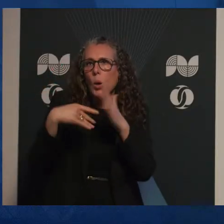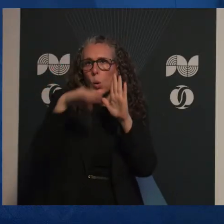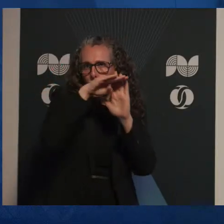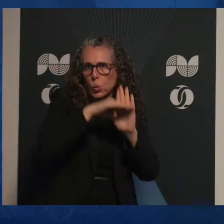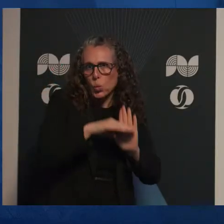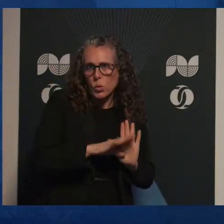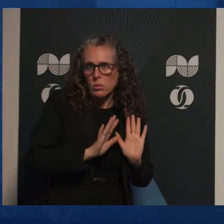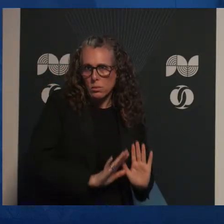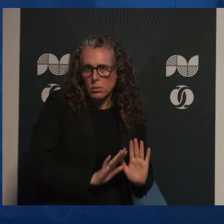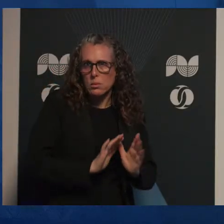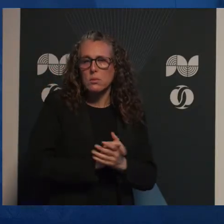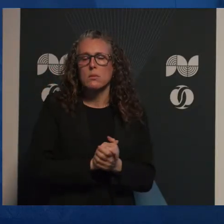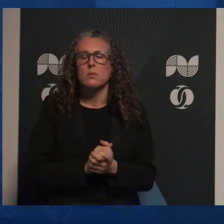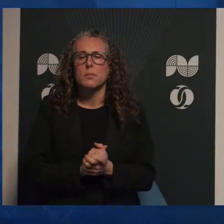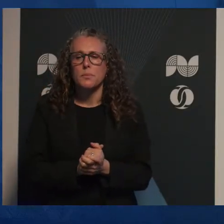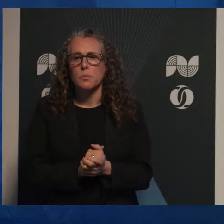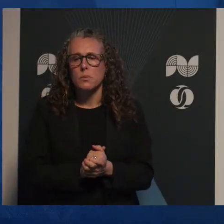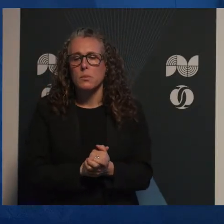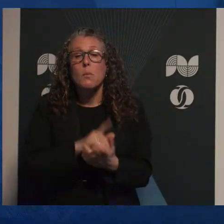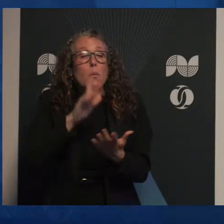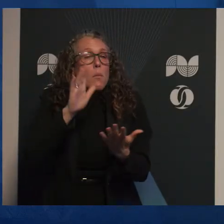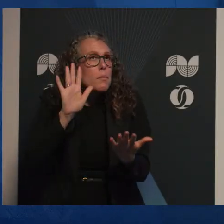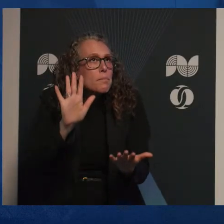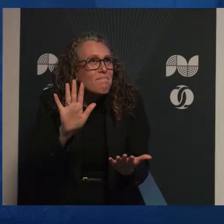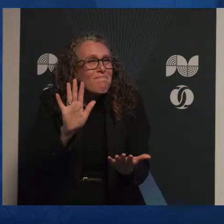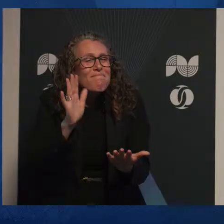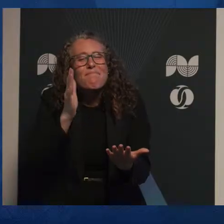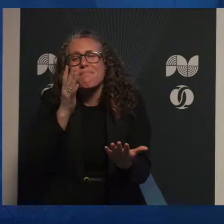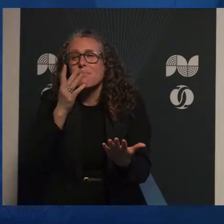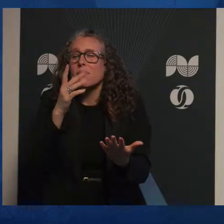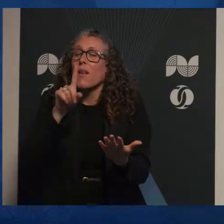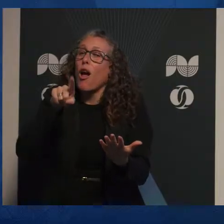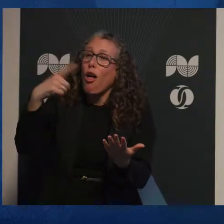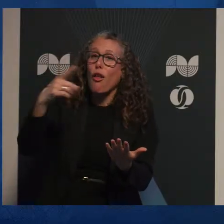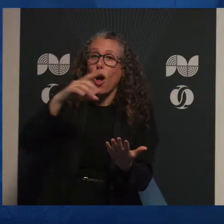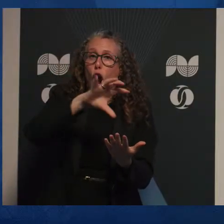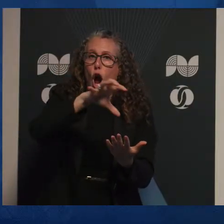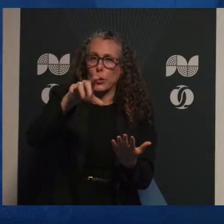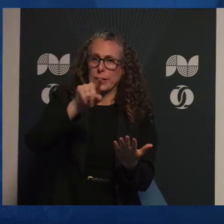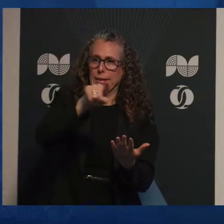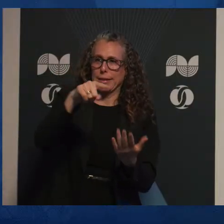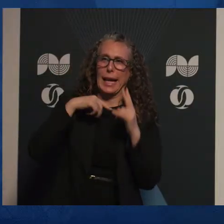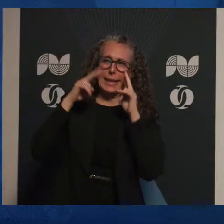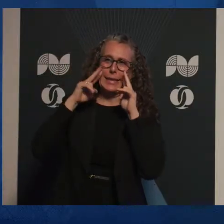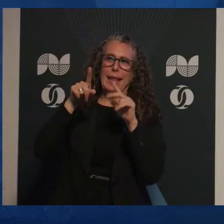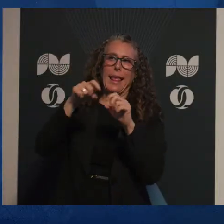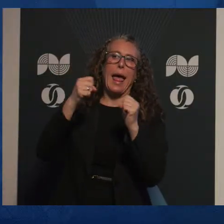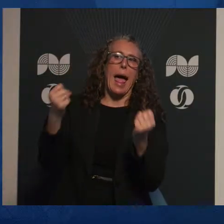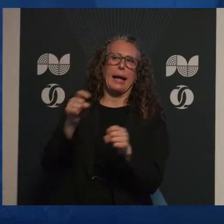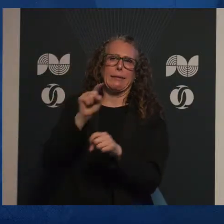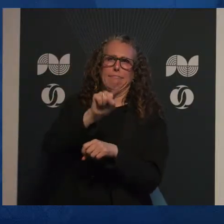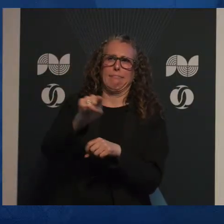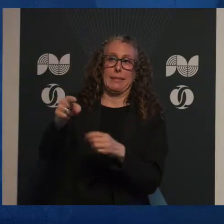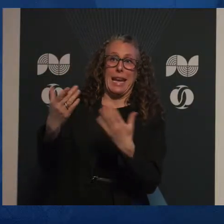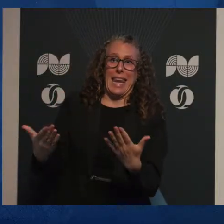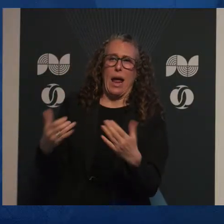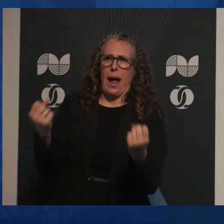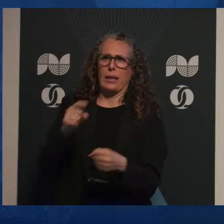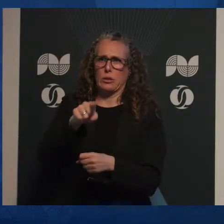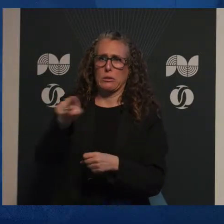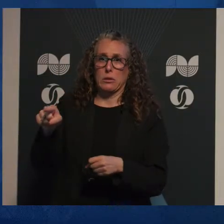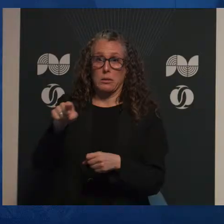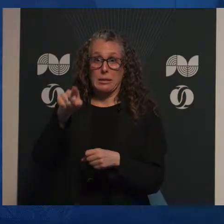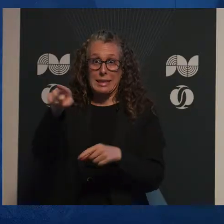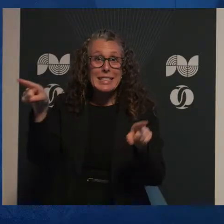time, we do see in many countries governments doing things that 10 or 20 years ago would have not